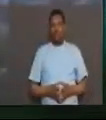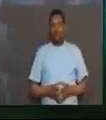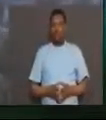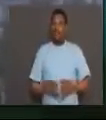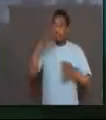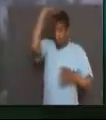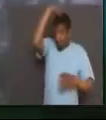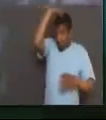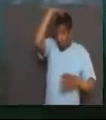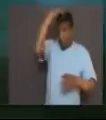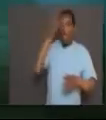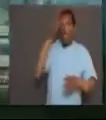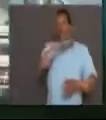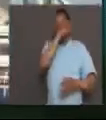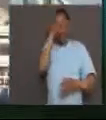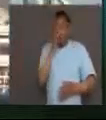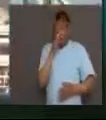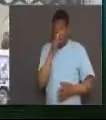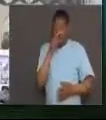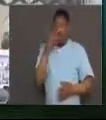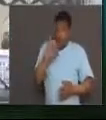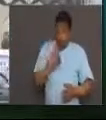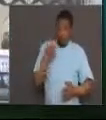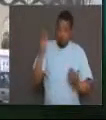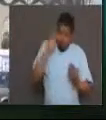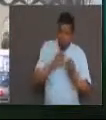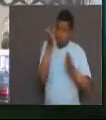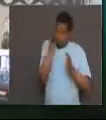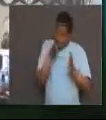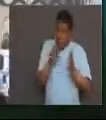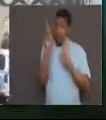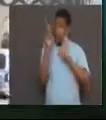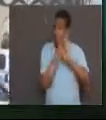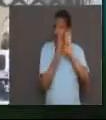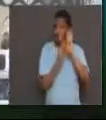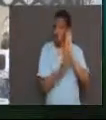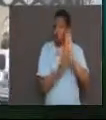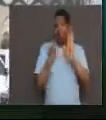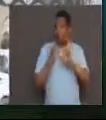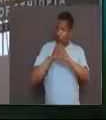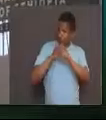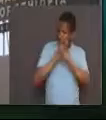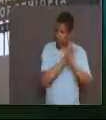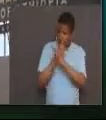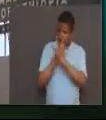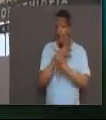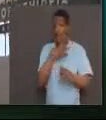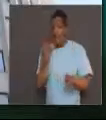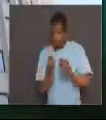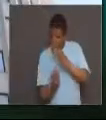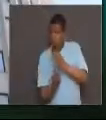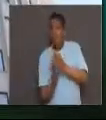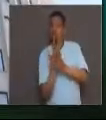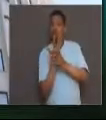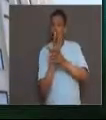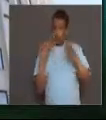The government of Ethiopia has also designed policies to protect and improve